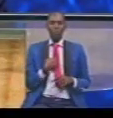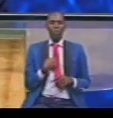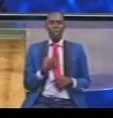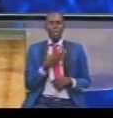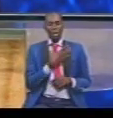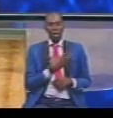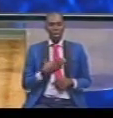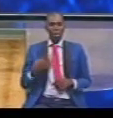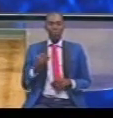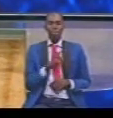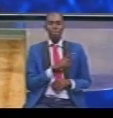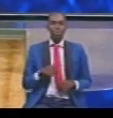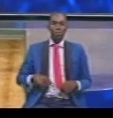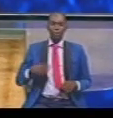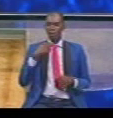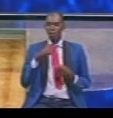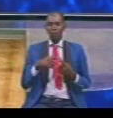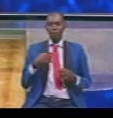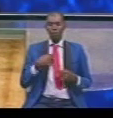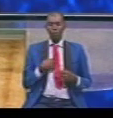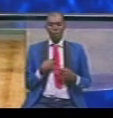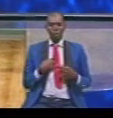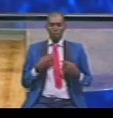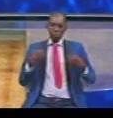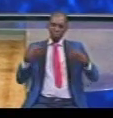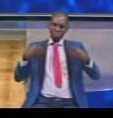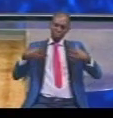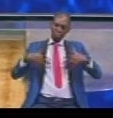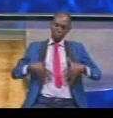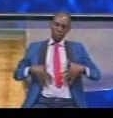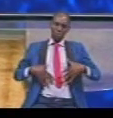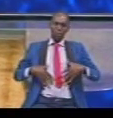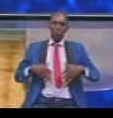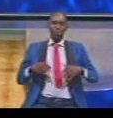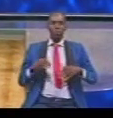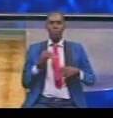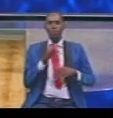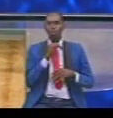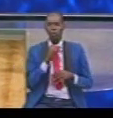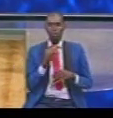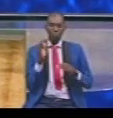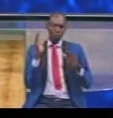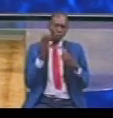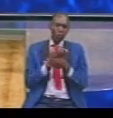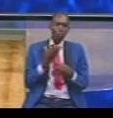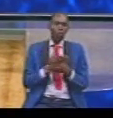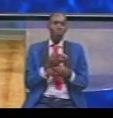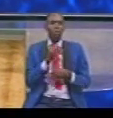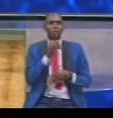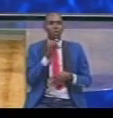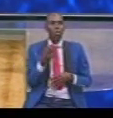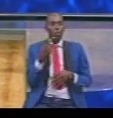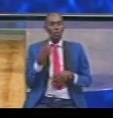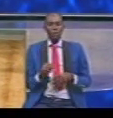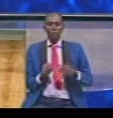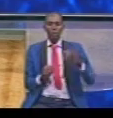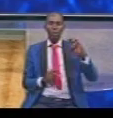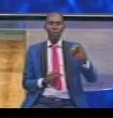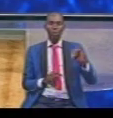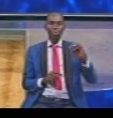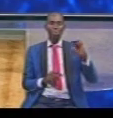me, distress not the Moabites. Distress not